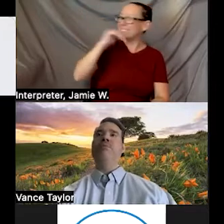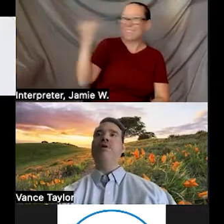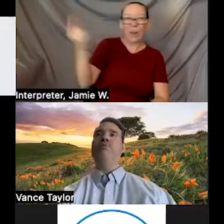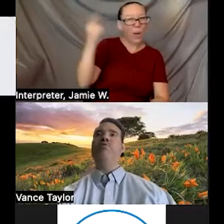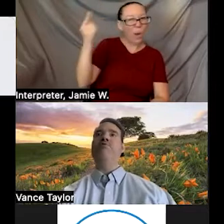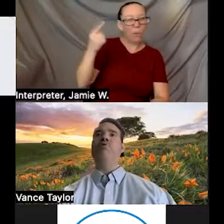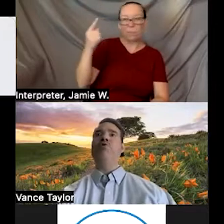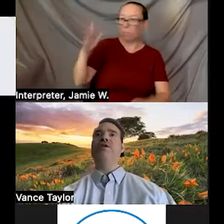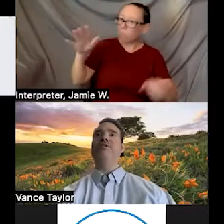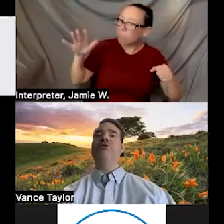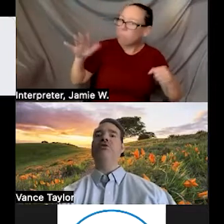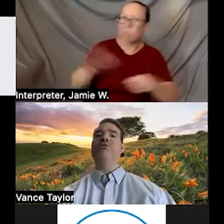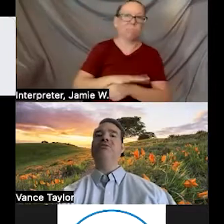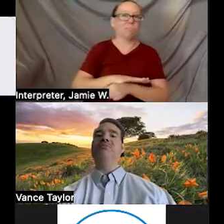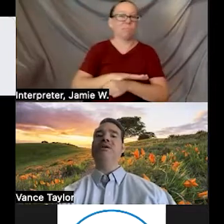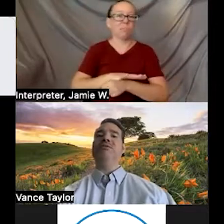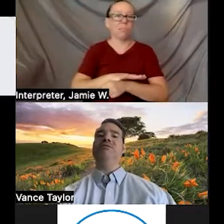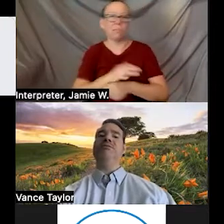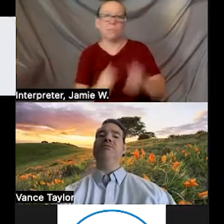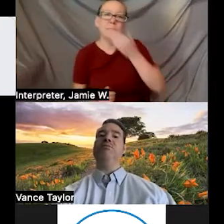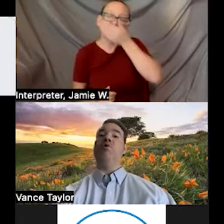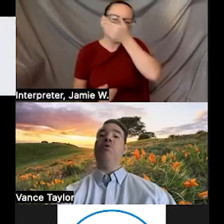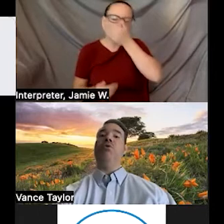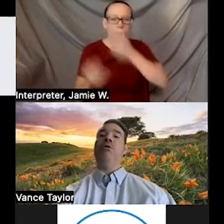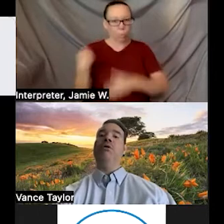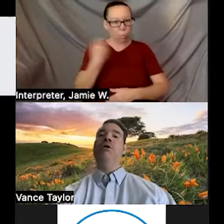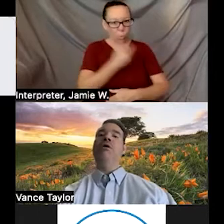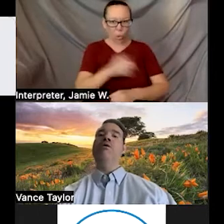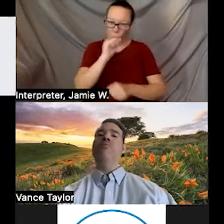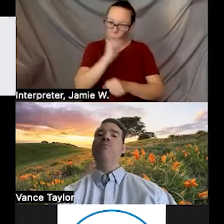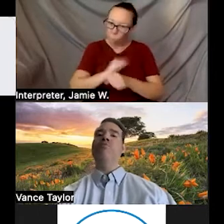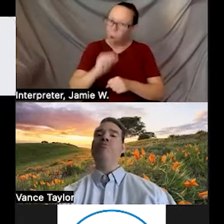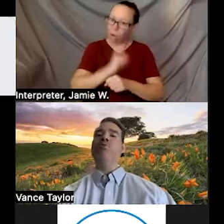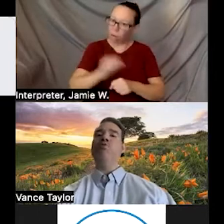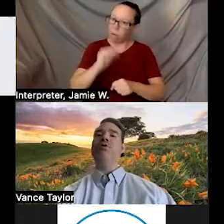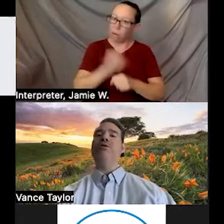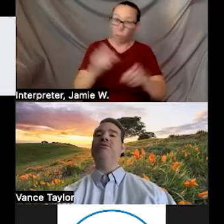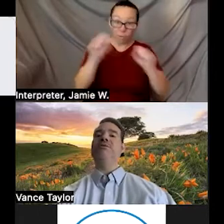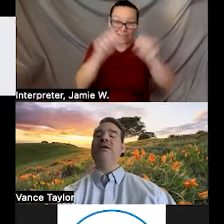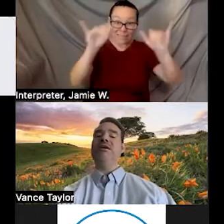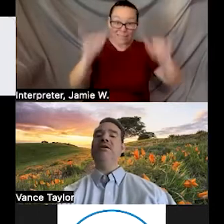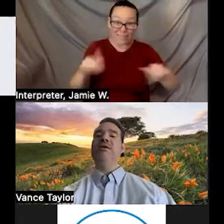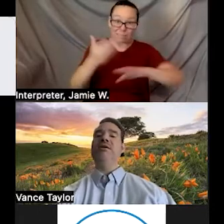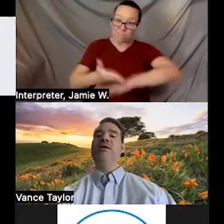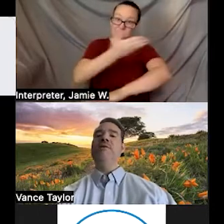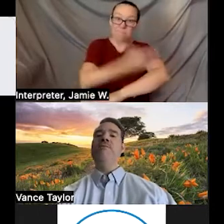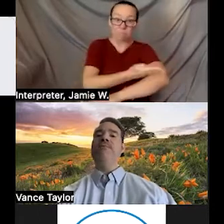Right? What we've been working to do is to make the system whole. we've been working to